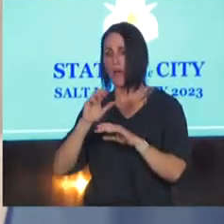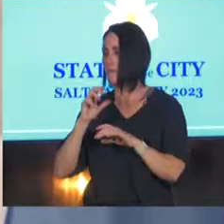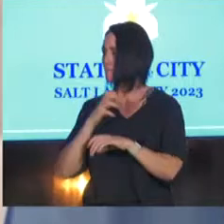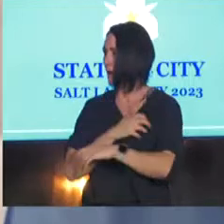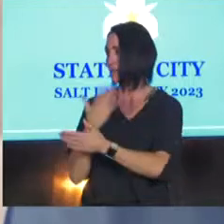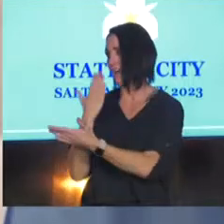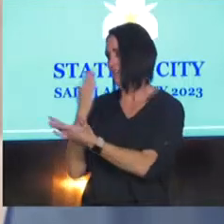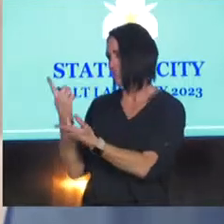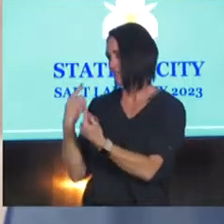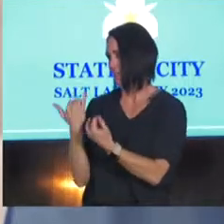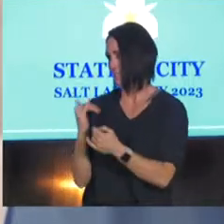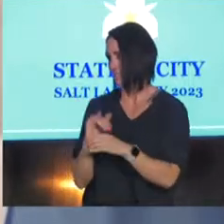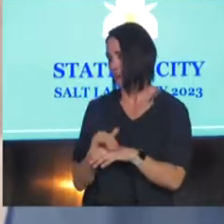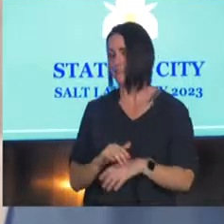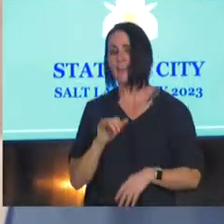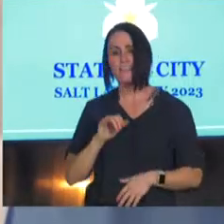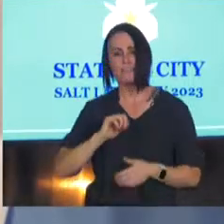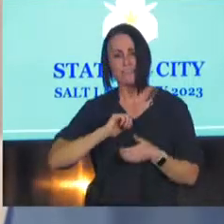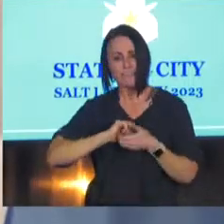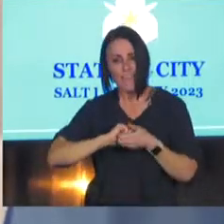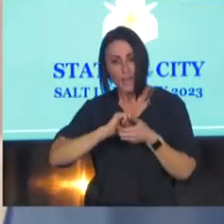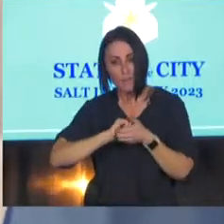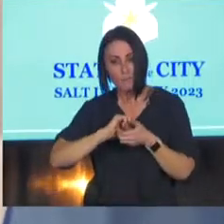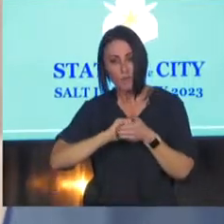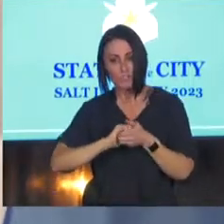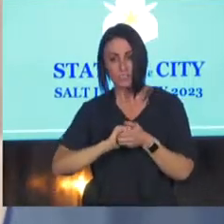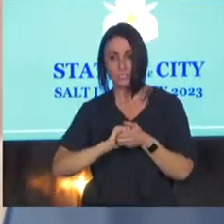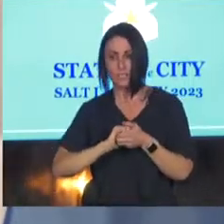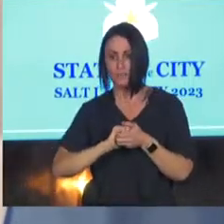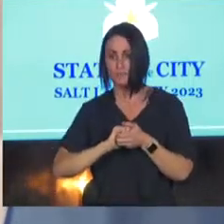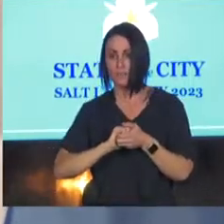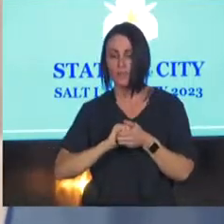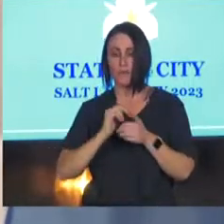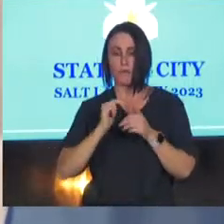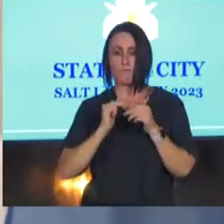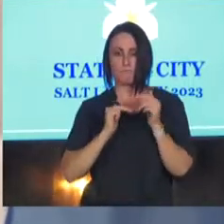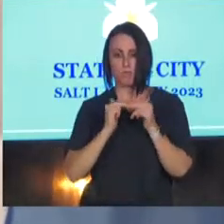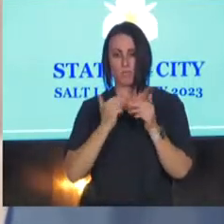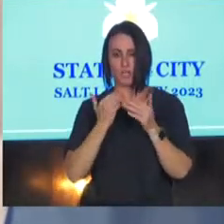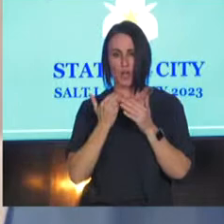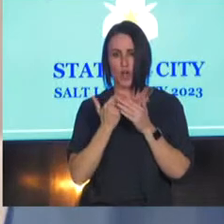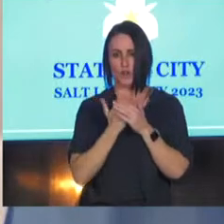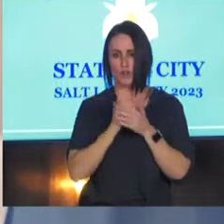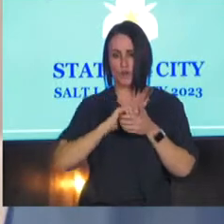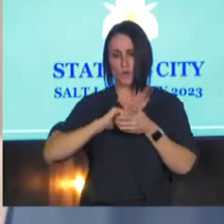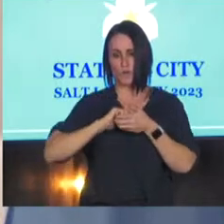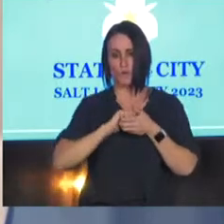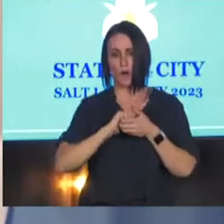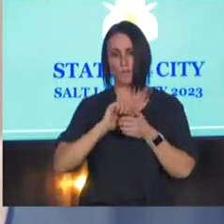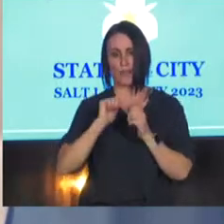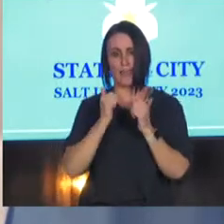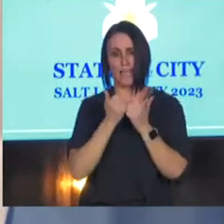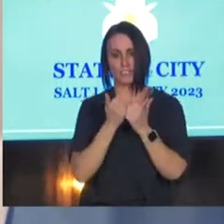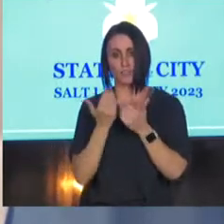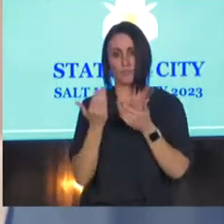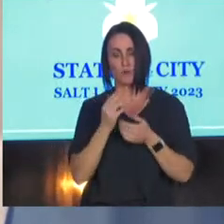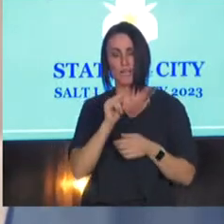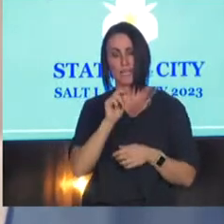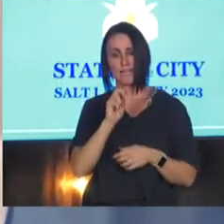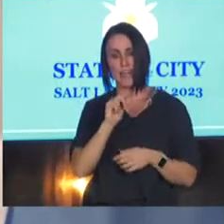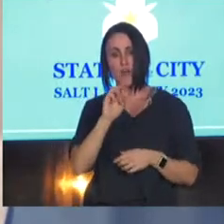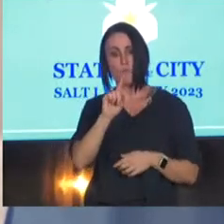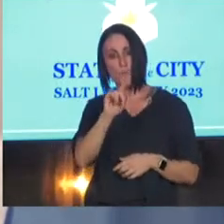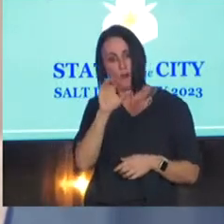here tonight. That partnership is forming a new cooperative agency that will bring net